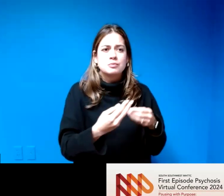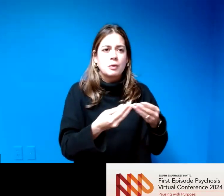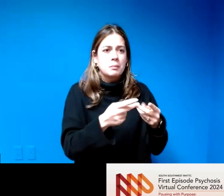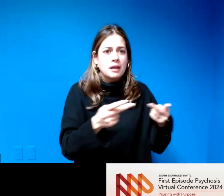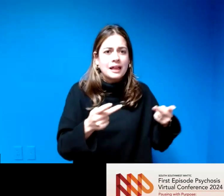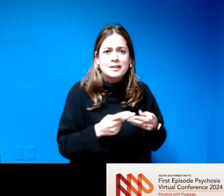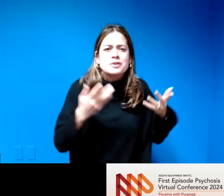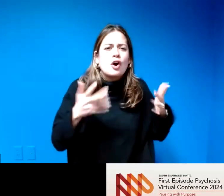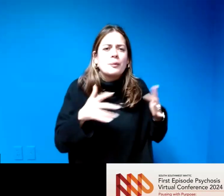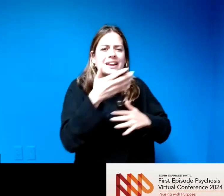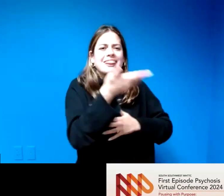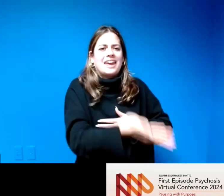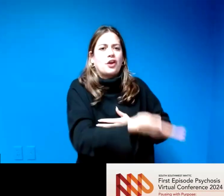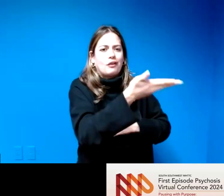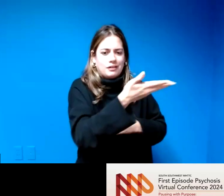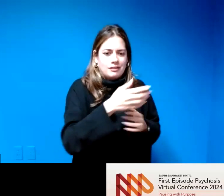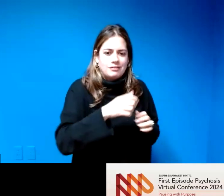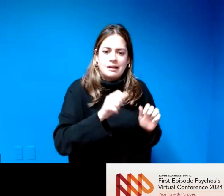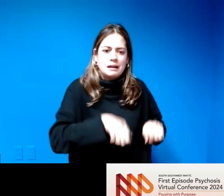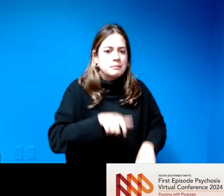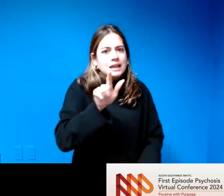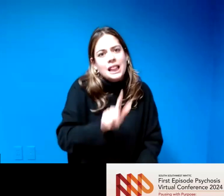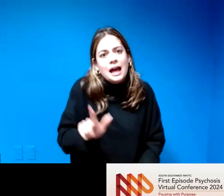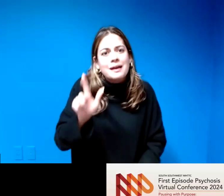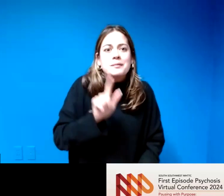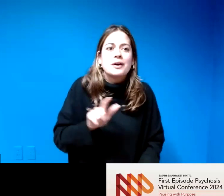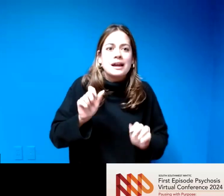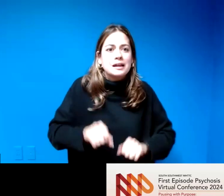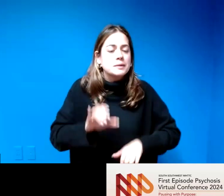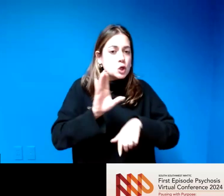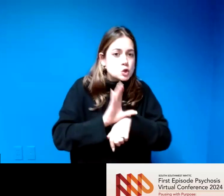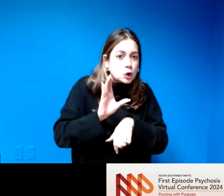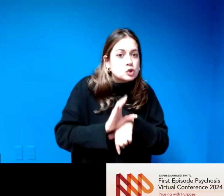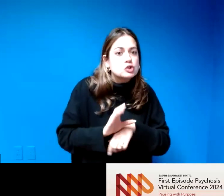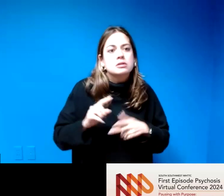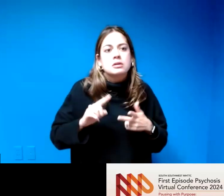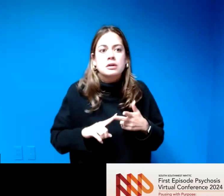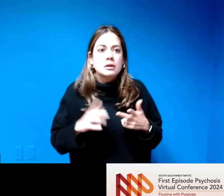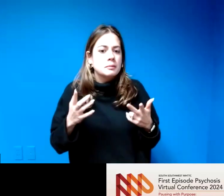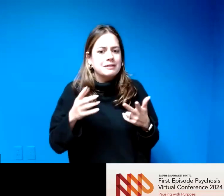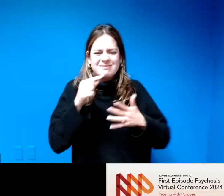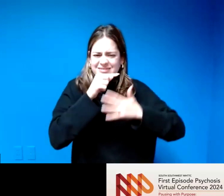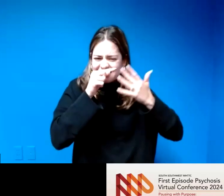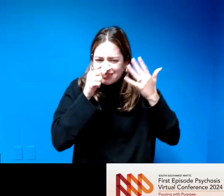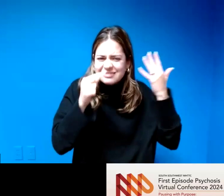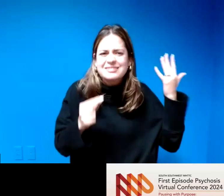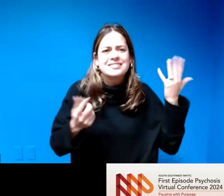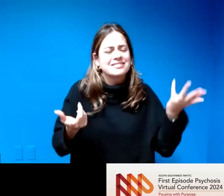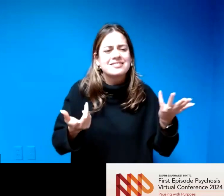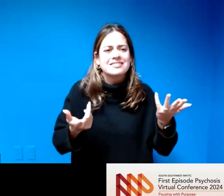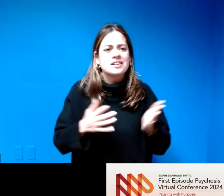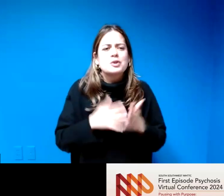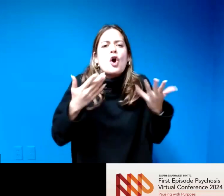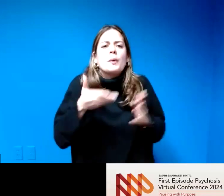can be in the library, it can be a church, it can be neighbors. And it's amazing